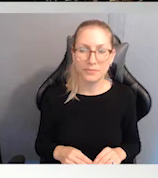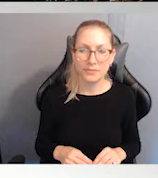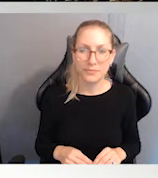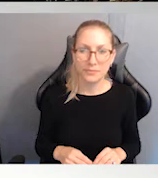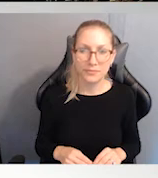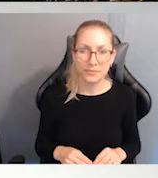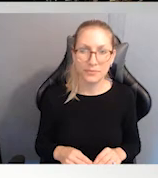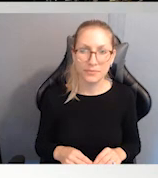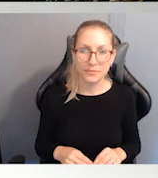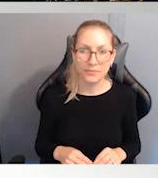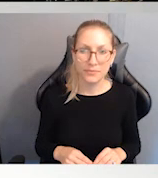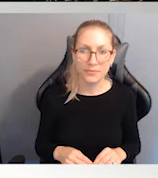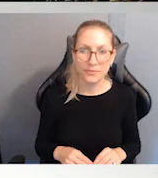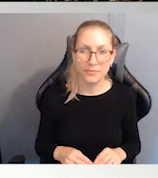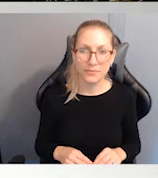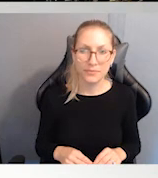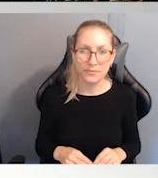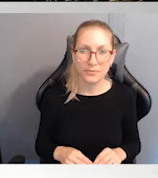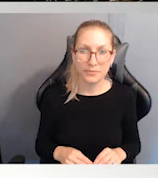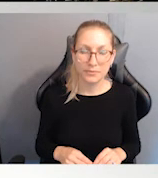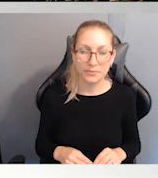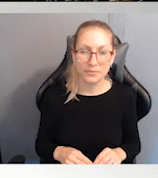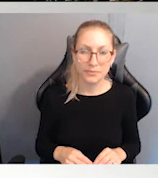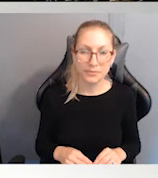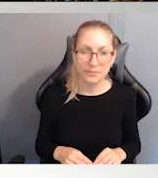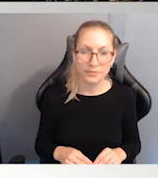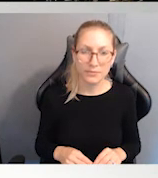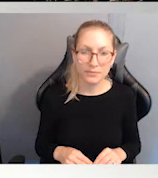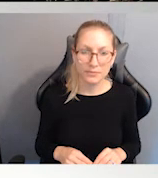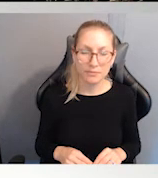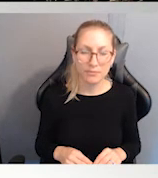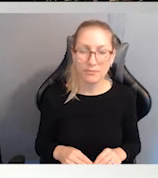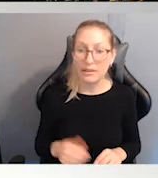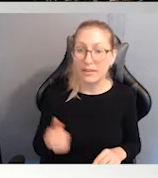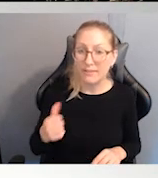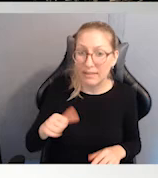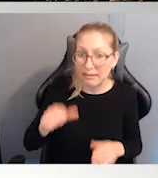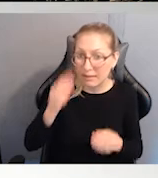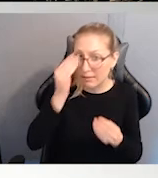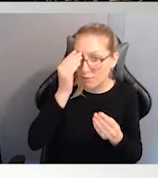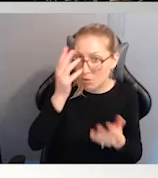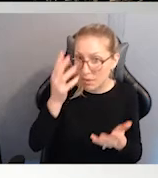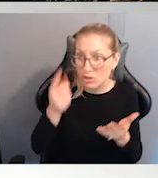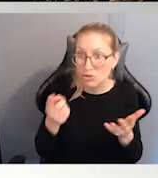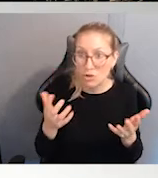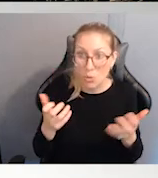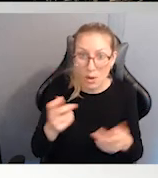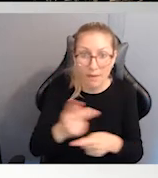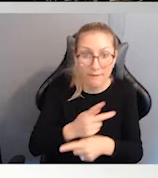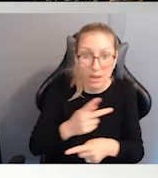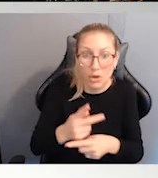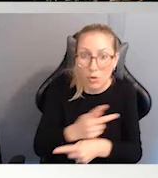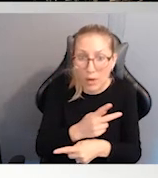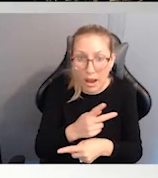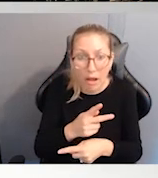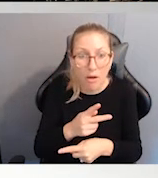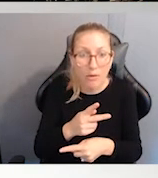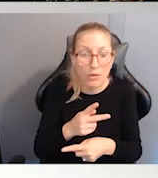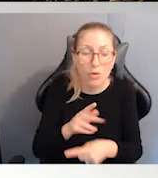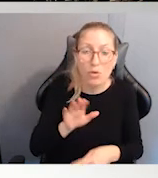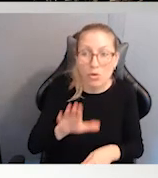booth, we're outside there, there's brochures about them. So if you have information or you'd like to figure out how your child or your loved one can get